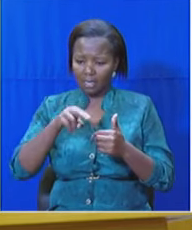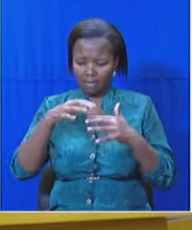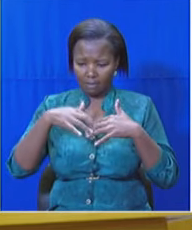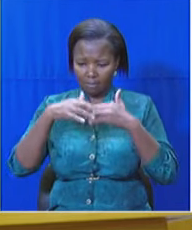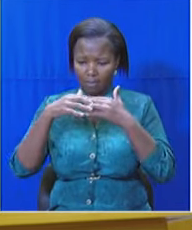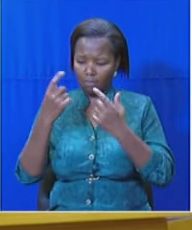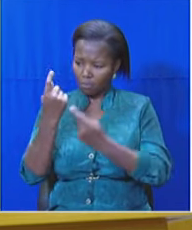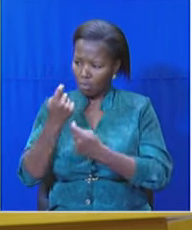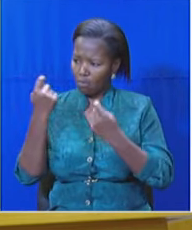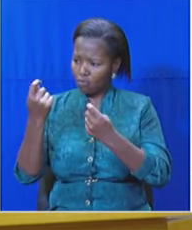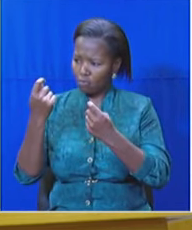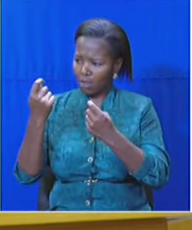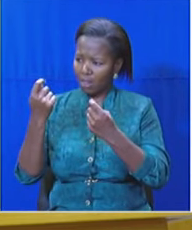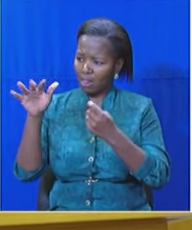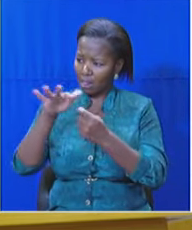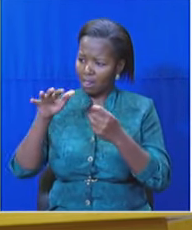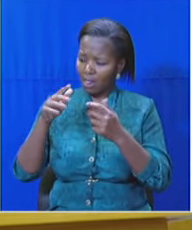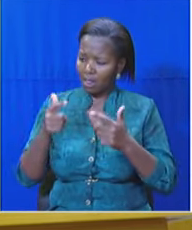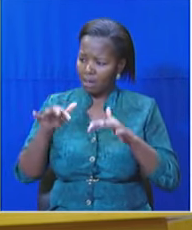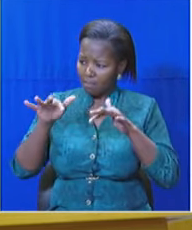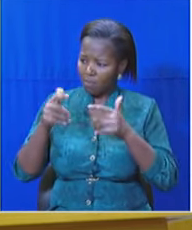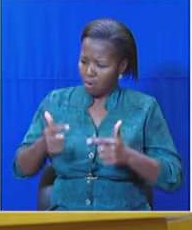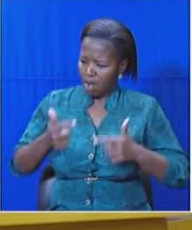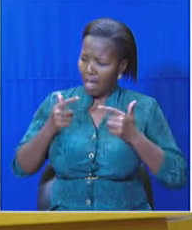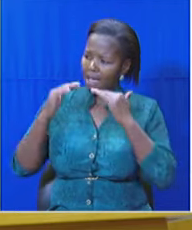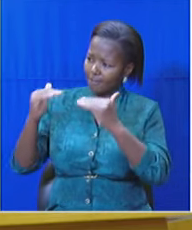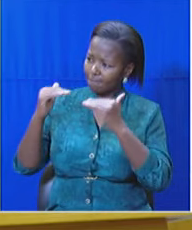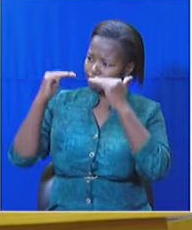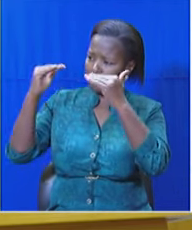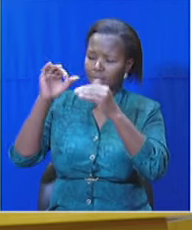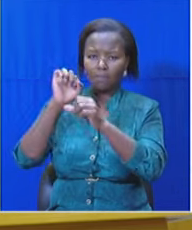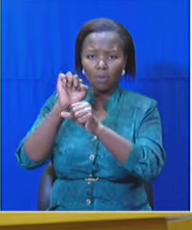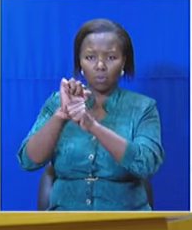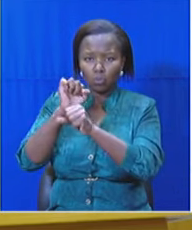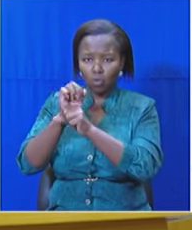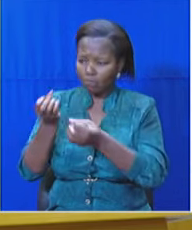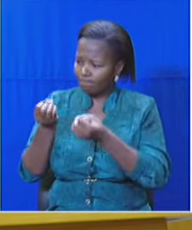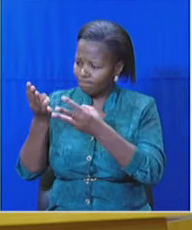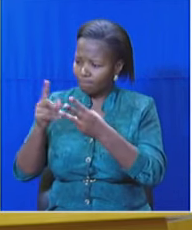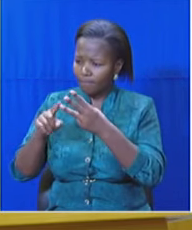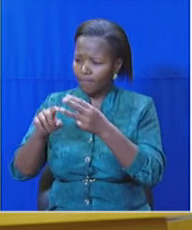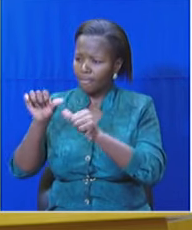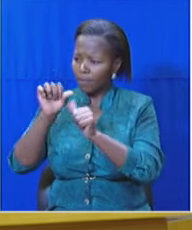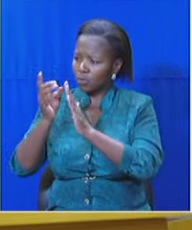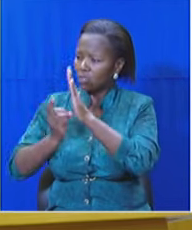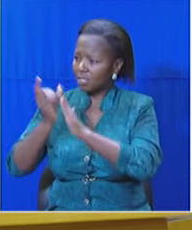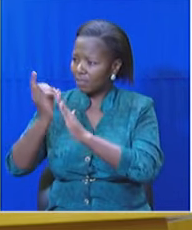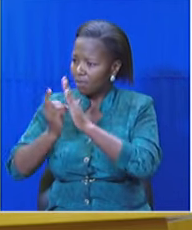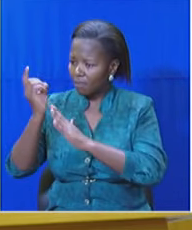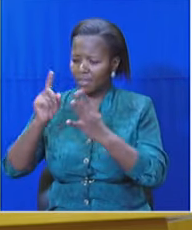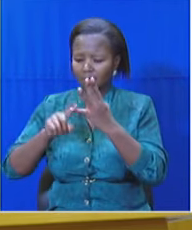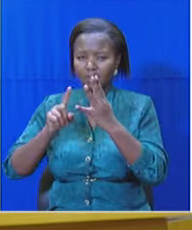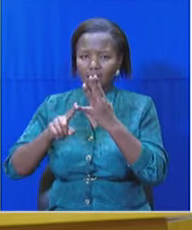rural livelihoods, decent work, social development, and economic advancement for